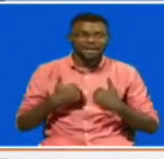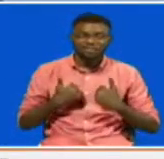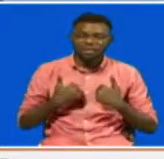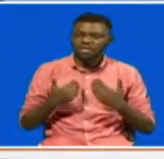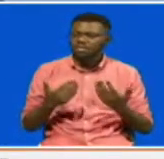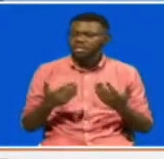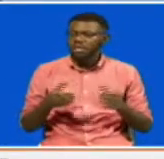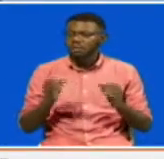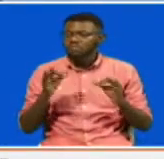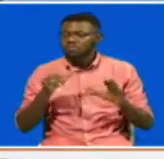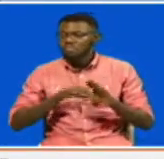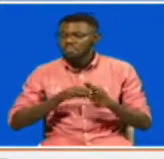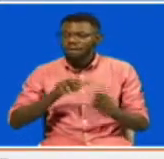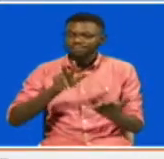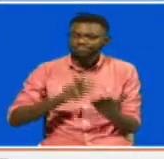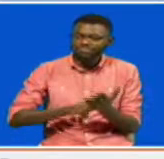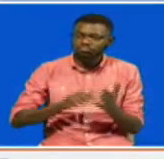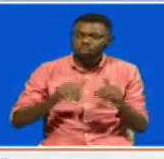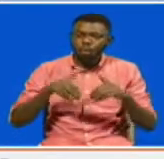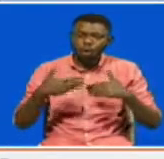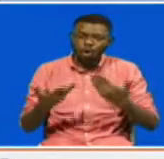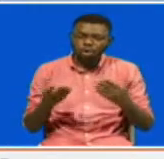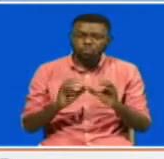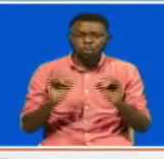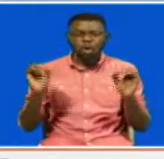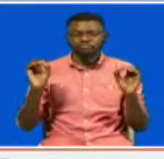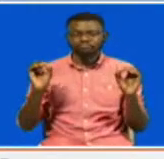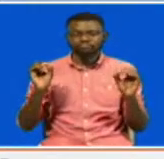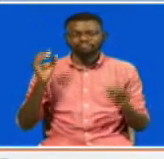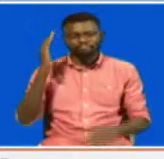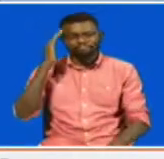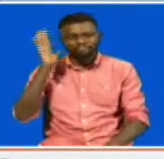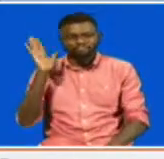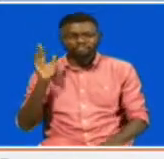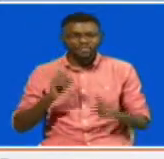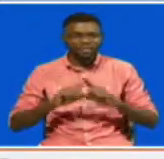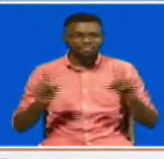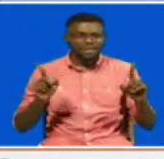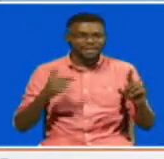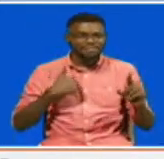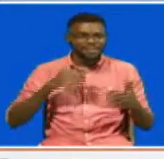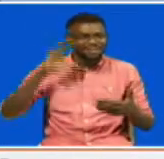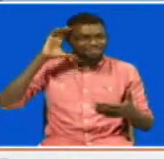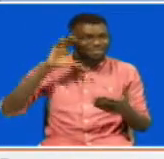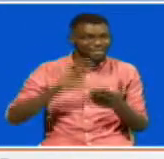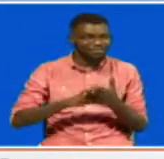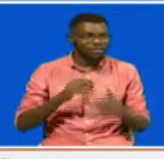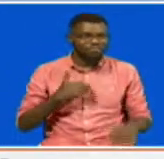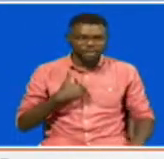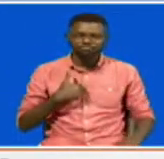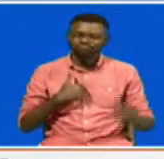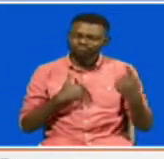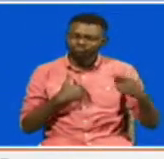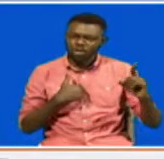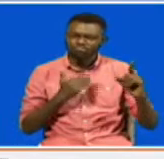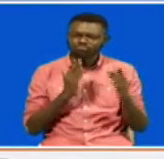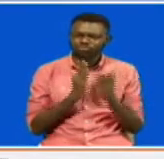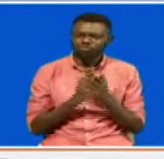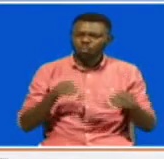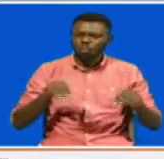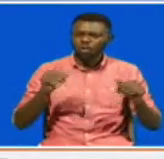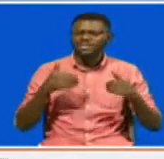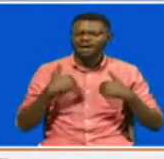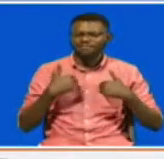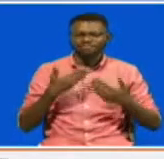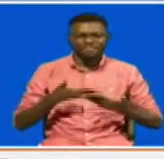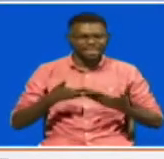be ratified or not, that is a story for another day. Okay. But I believe that I am the right person to steer this party to the